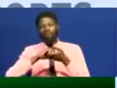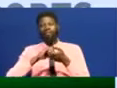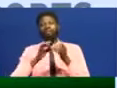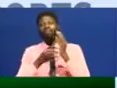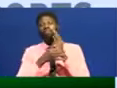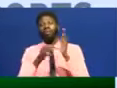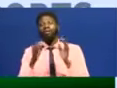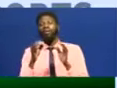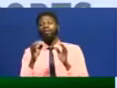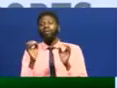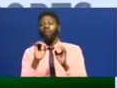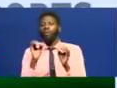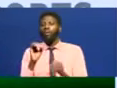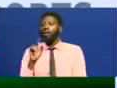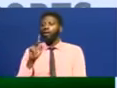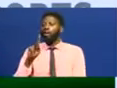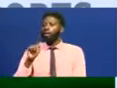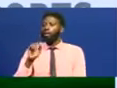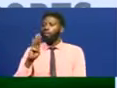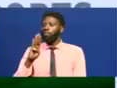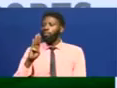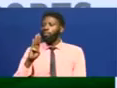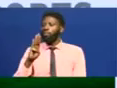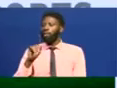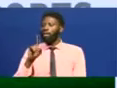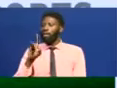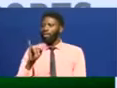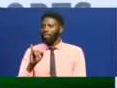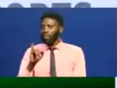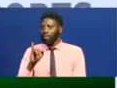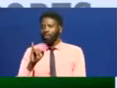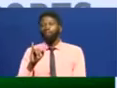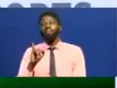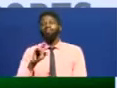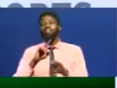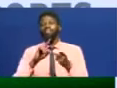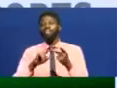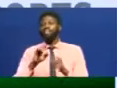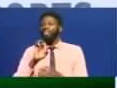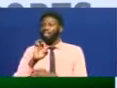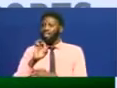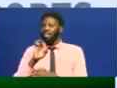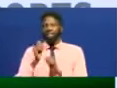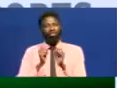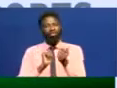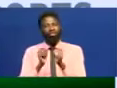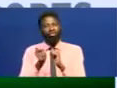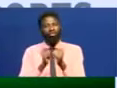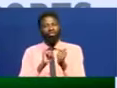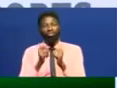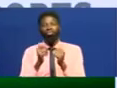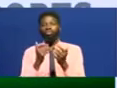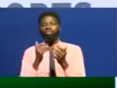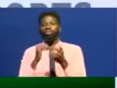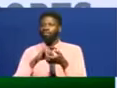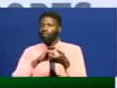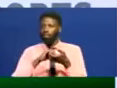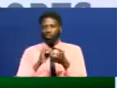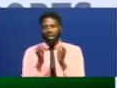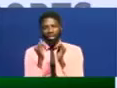Kabaddi Federation, the federation that is now managing esports, which is an emerging area